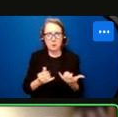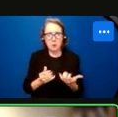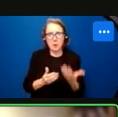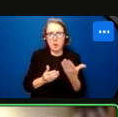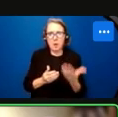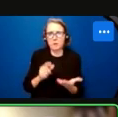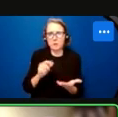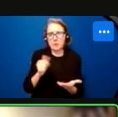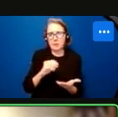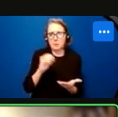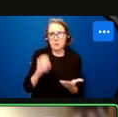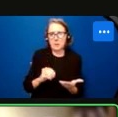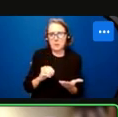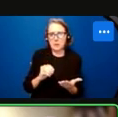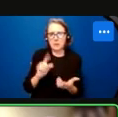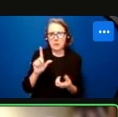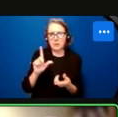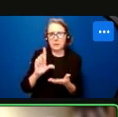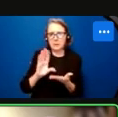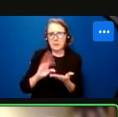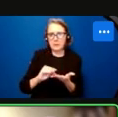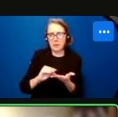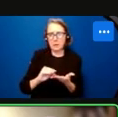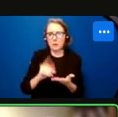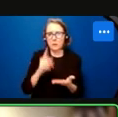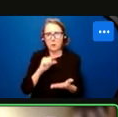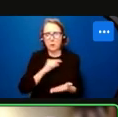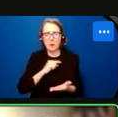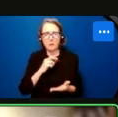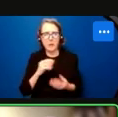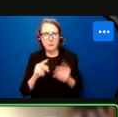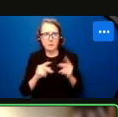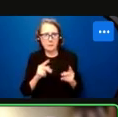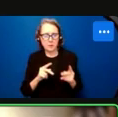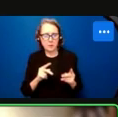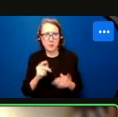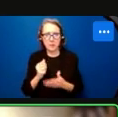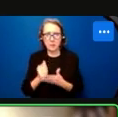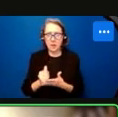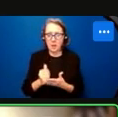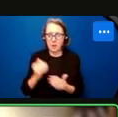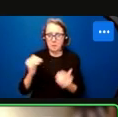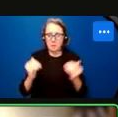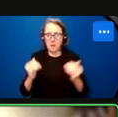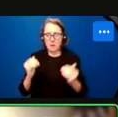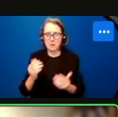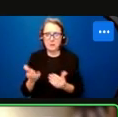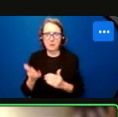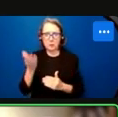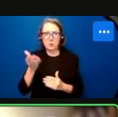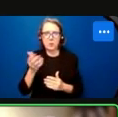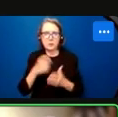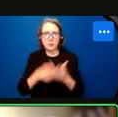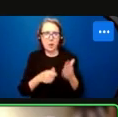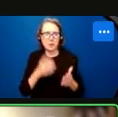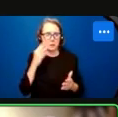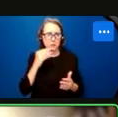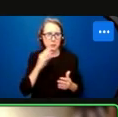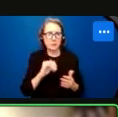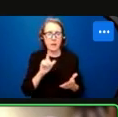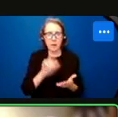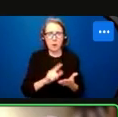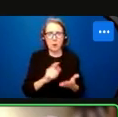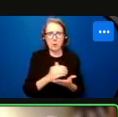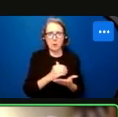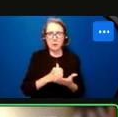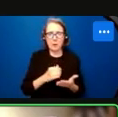to qualifying residential customers. To help offset increased costs experienced by our low income residents, staff is proposing